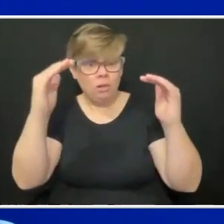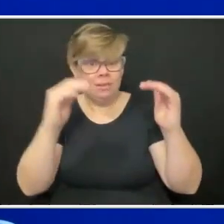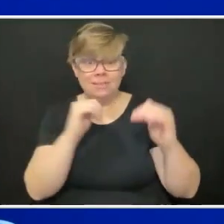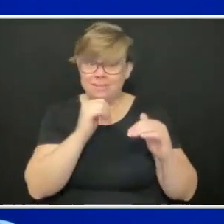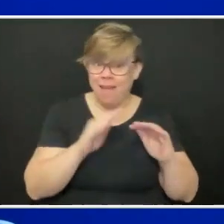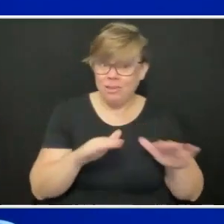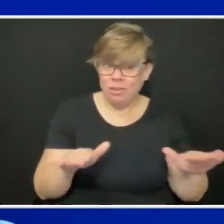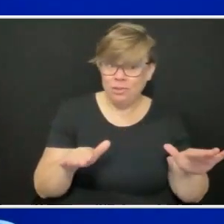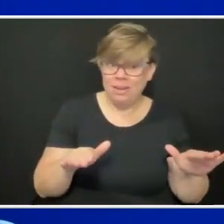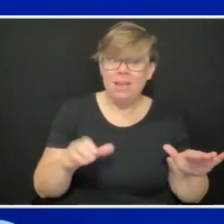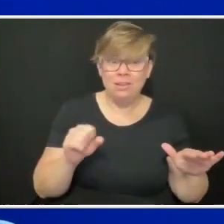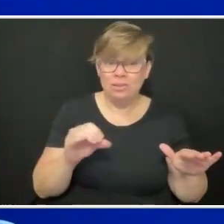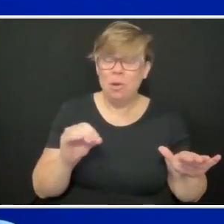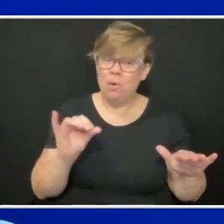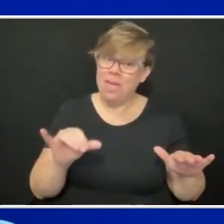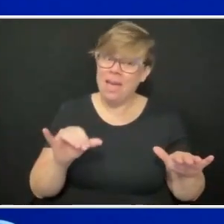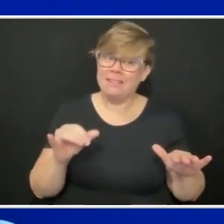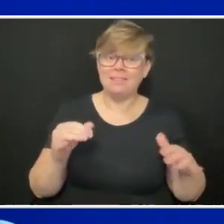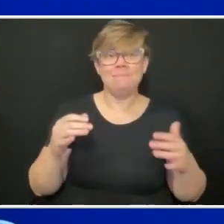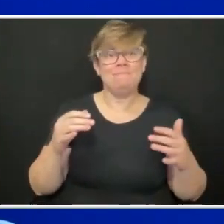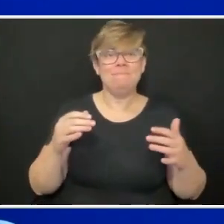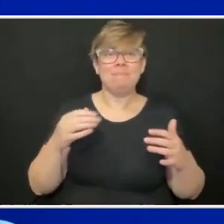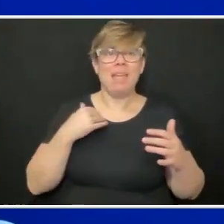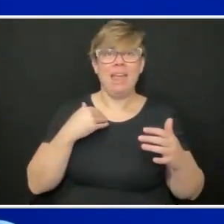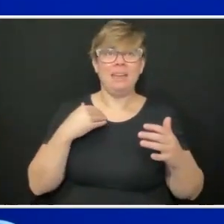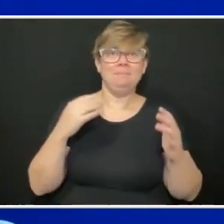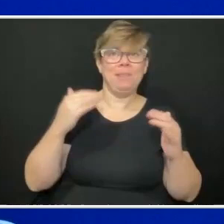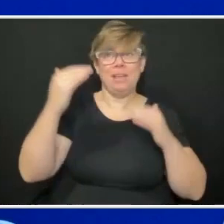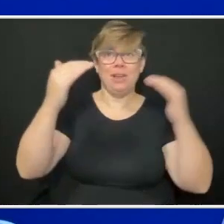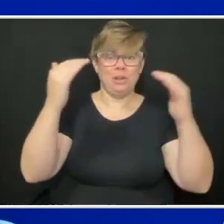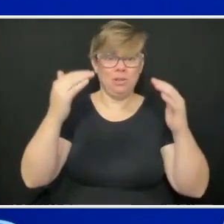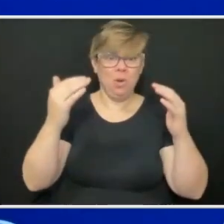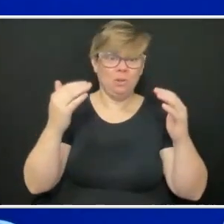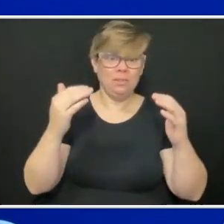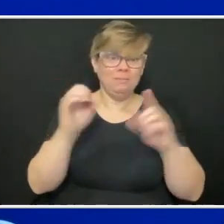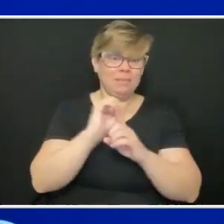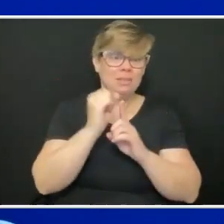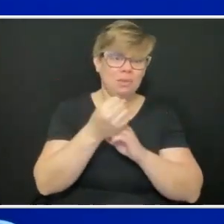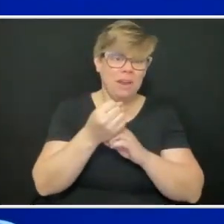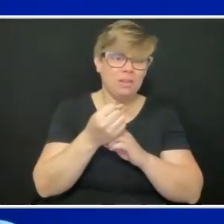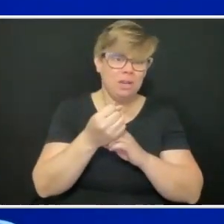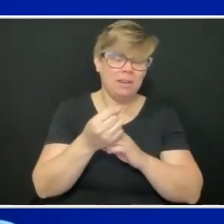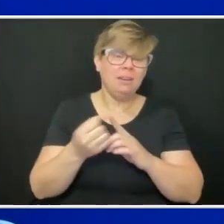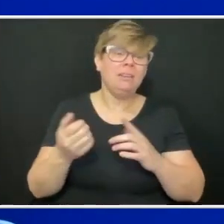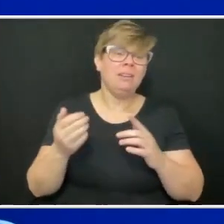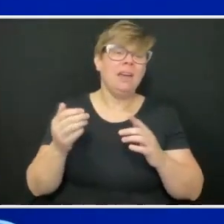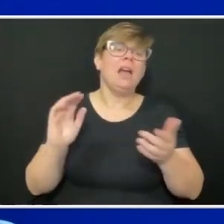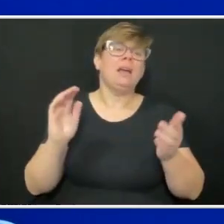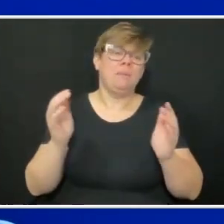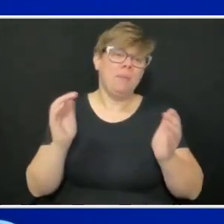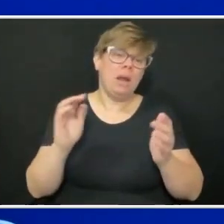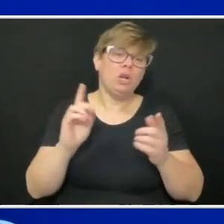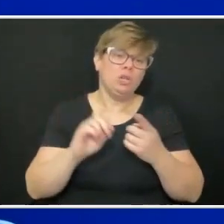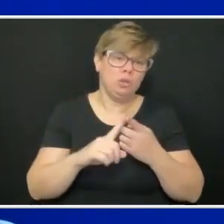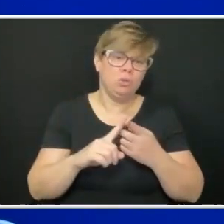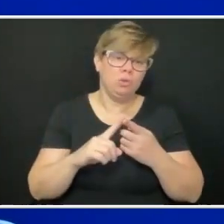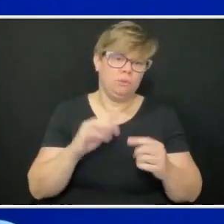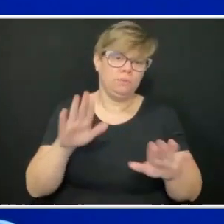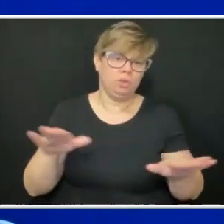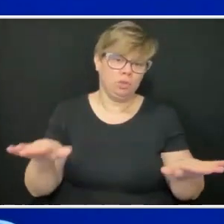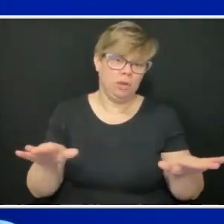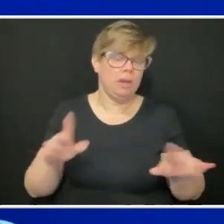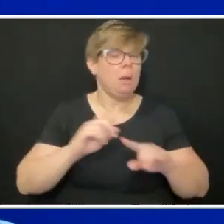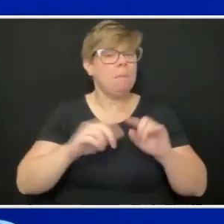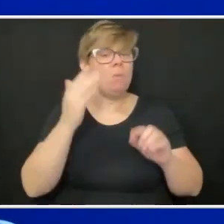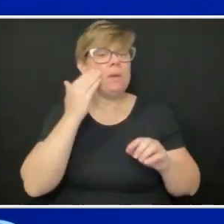adult health system compared to our total pediatric beds. So, but we know that it does cause hospitalization and